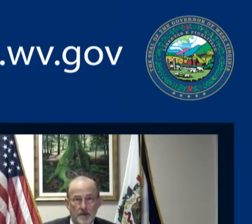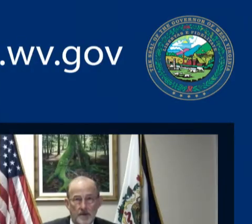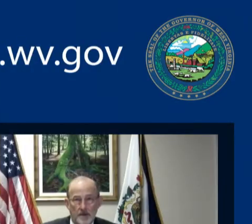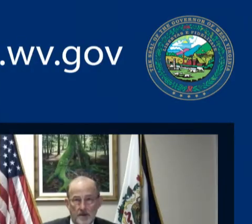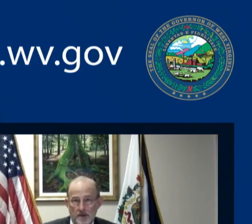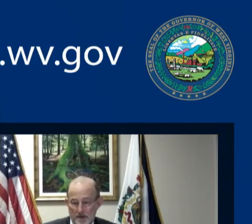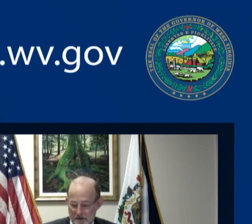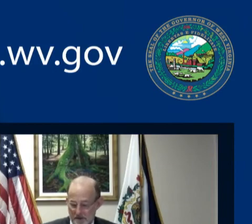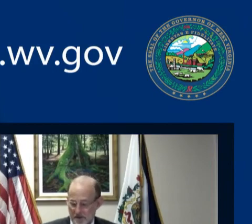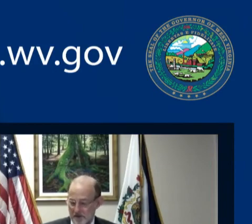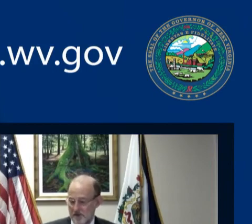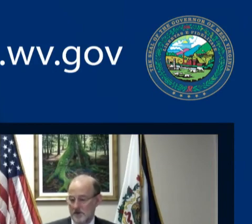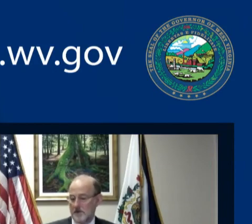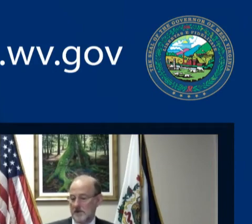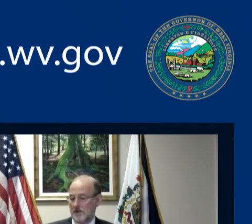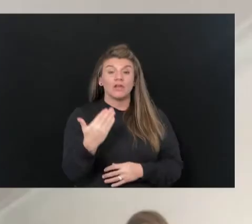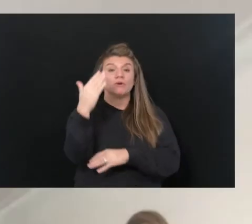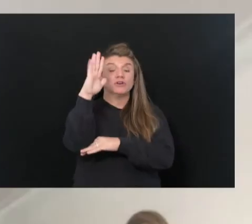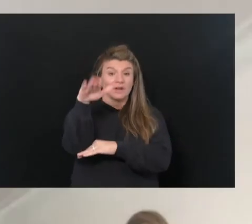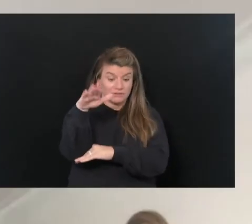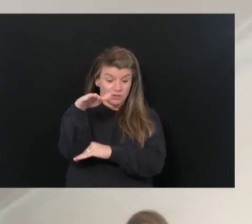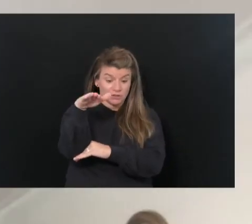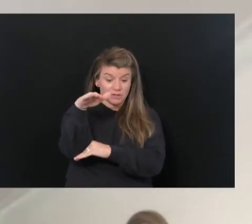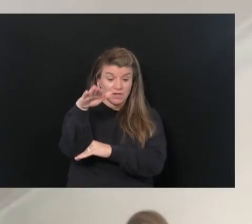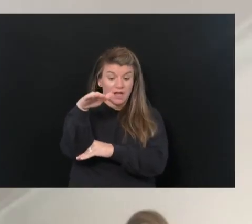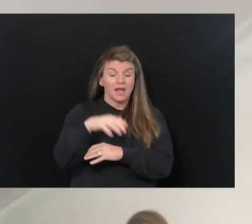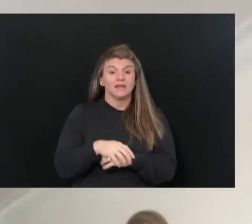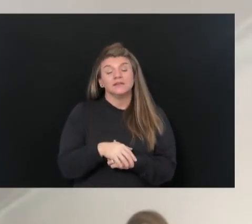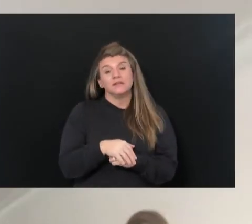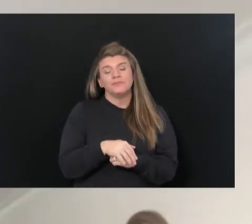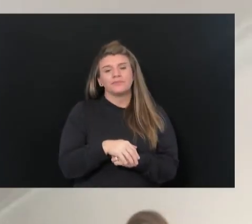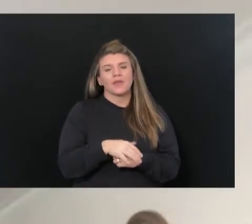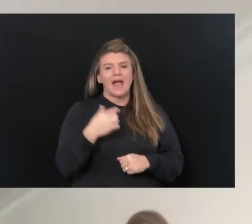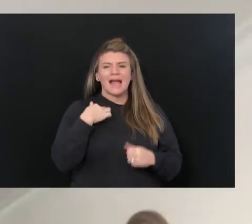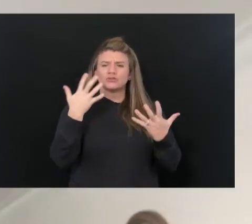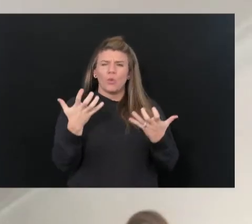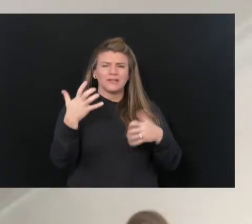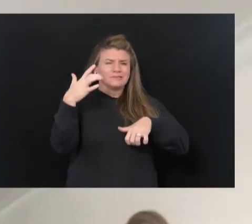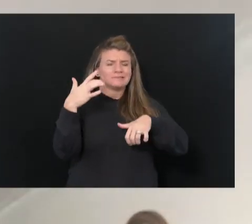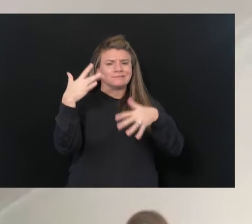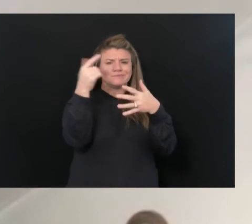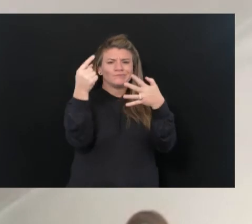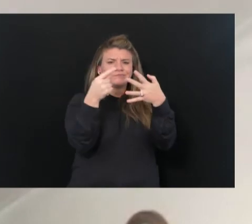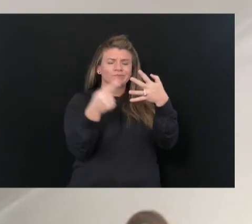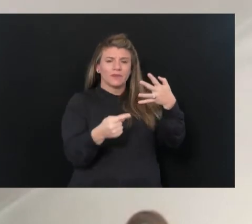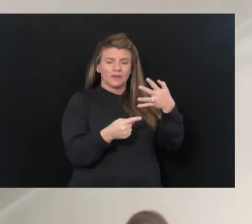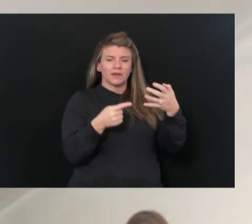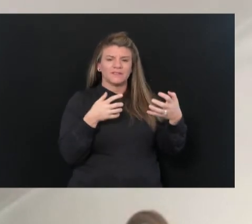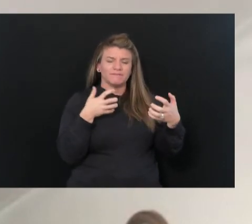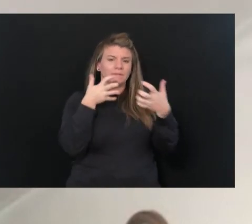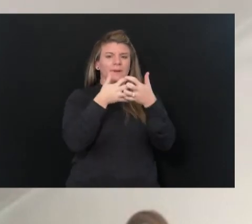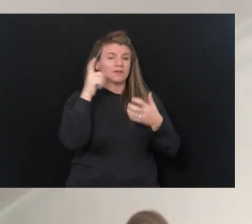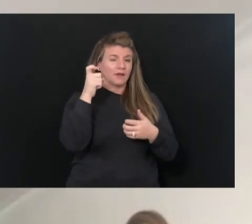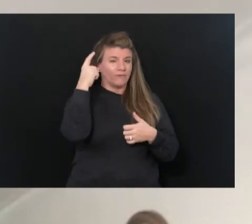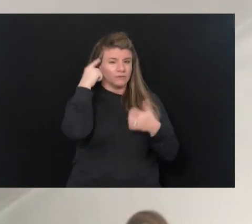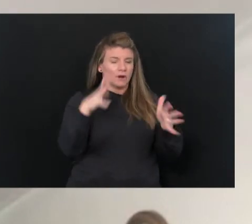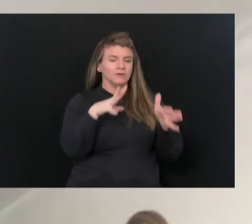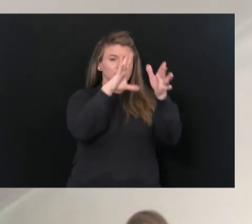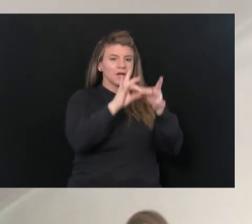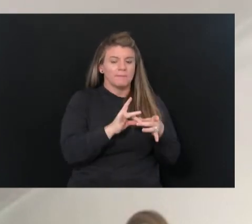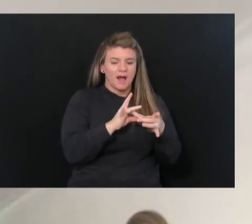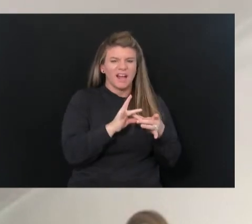Well, thank you and good afternoon. I will just touch on a couple of things the governor said and be shorter